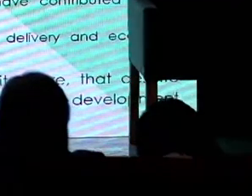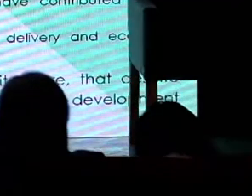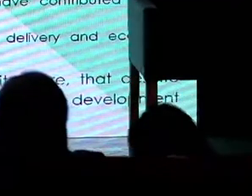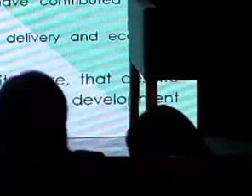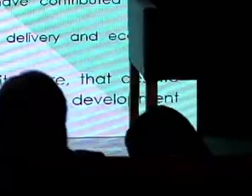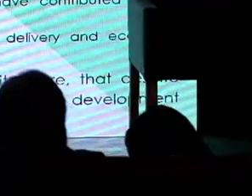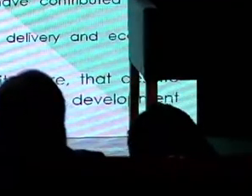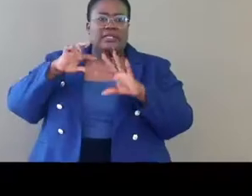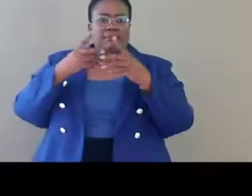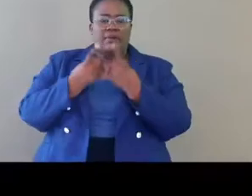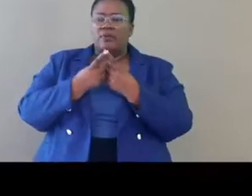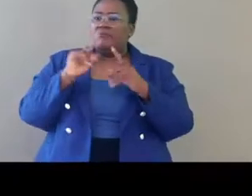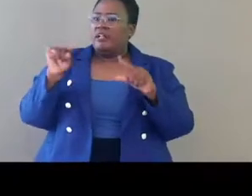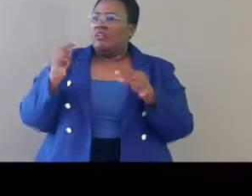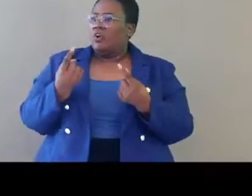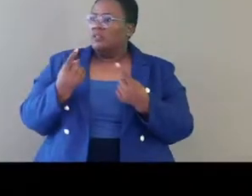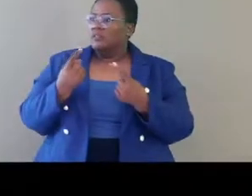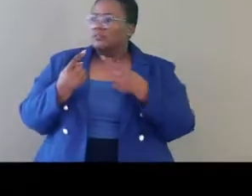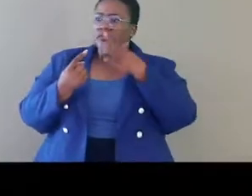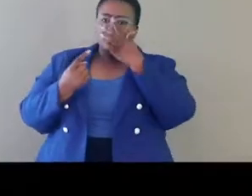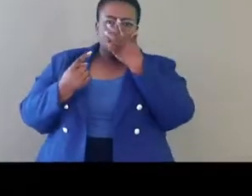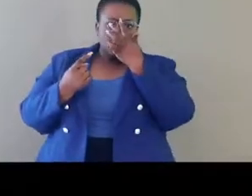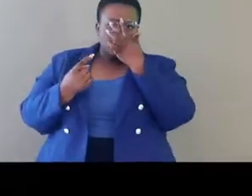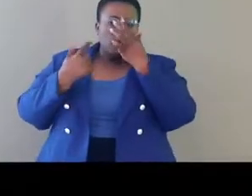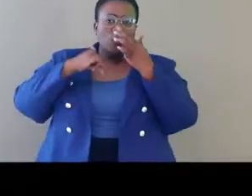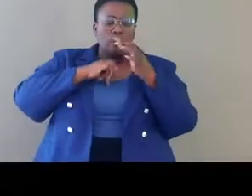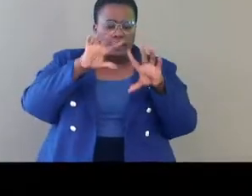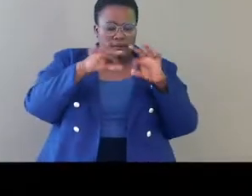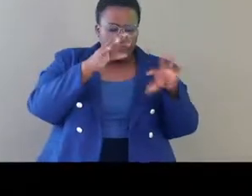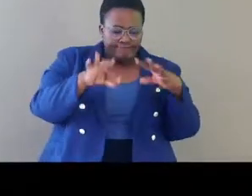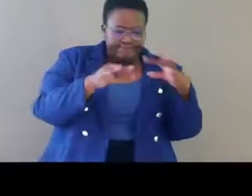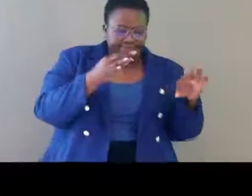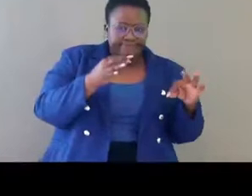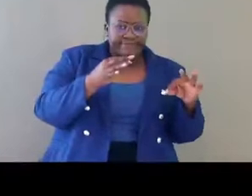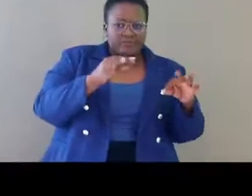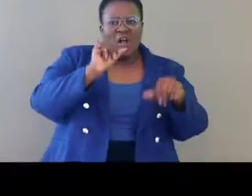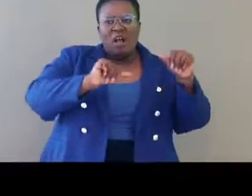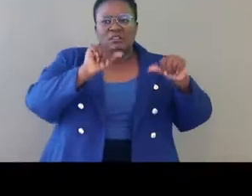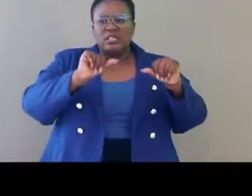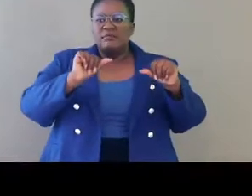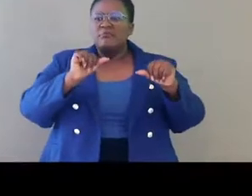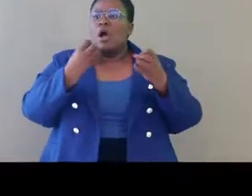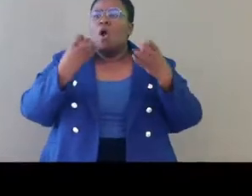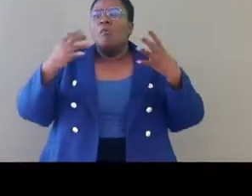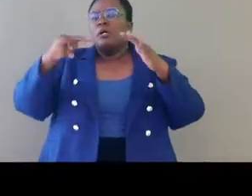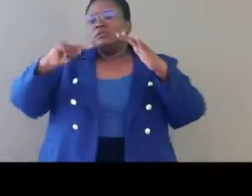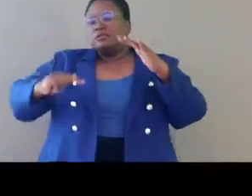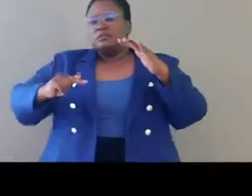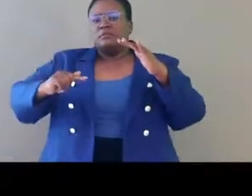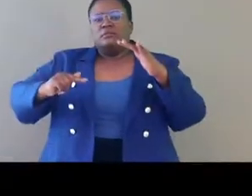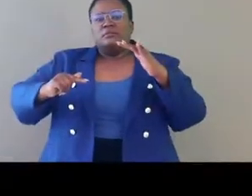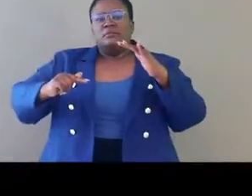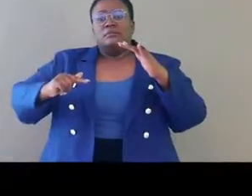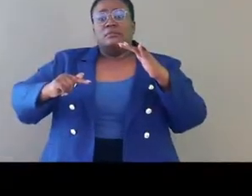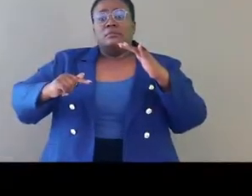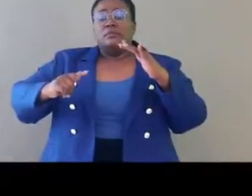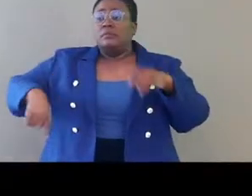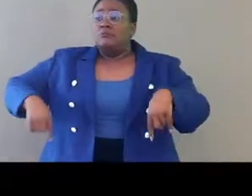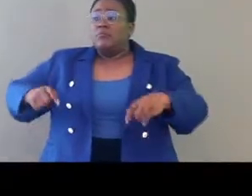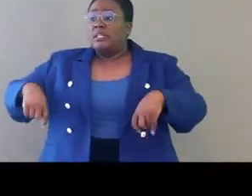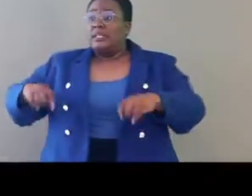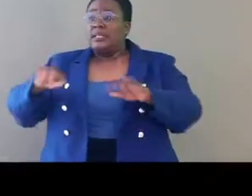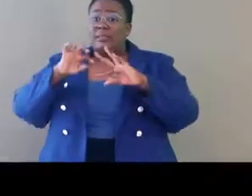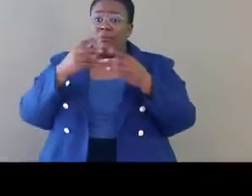to spend and as the PBO we've actually undertaken in a lot of departments to assess how much underspending is there really? Our